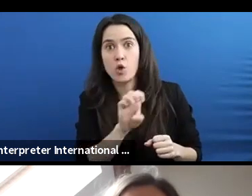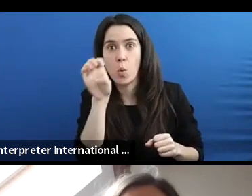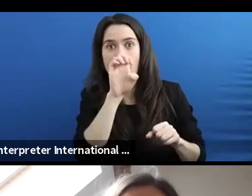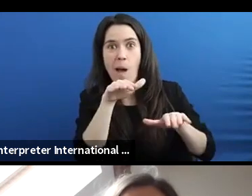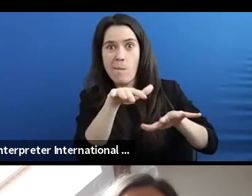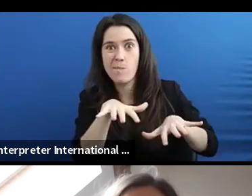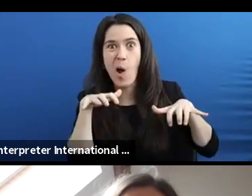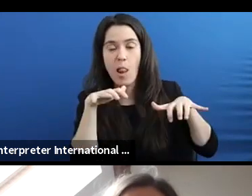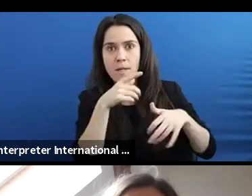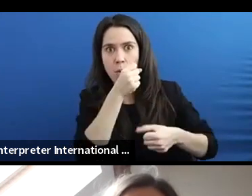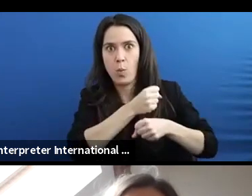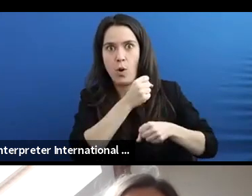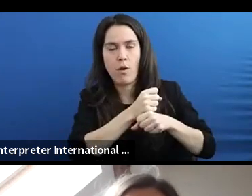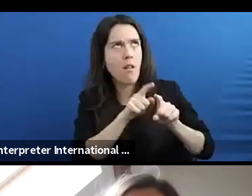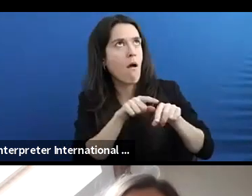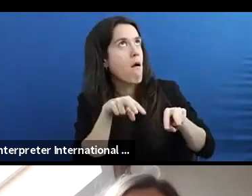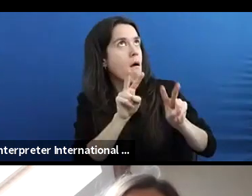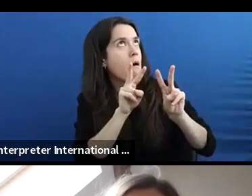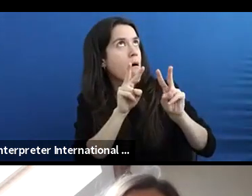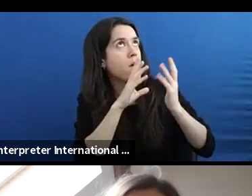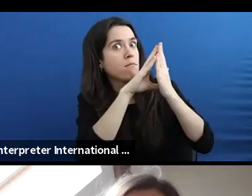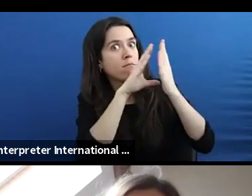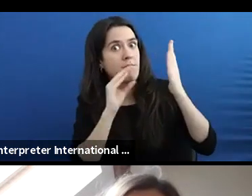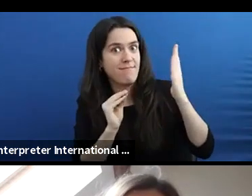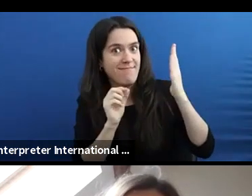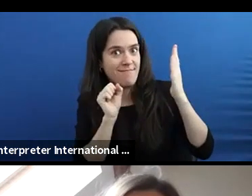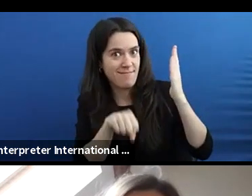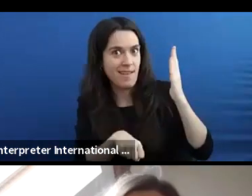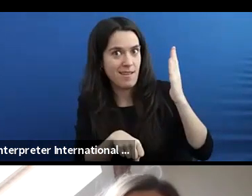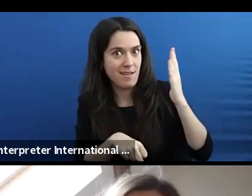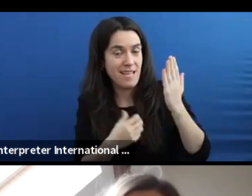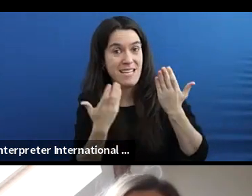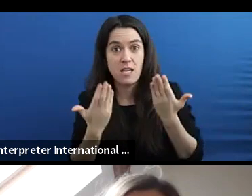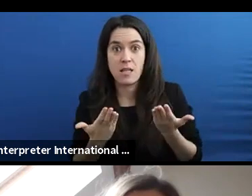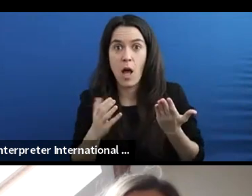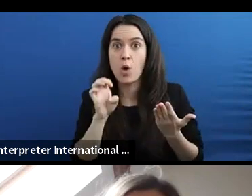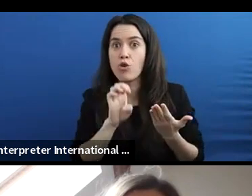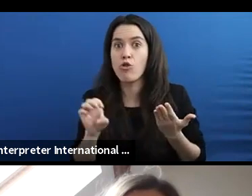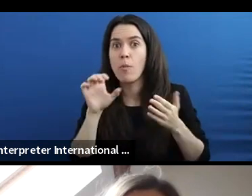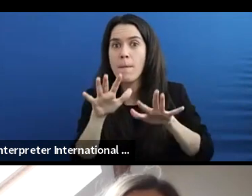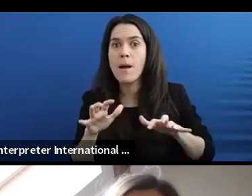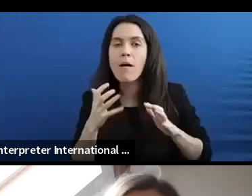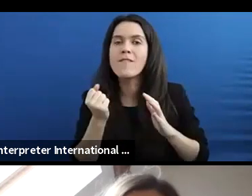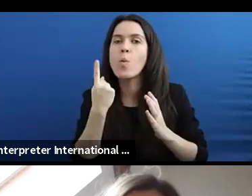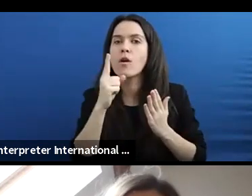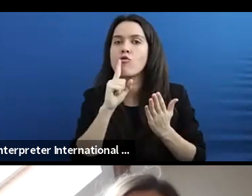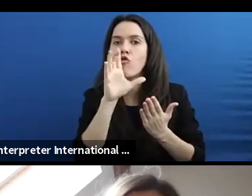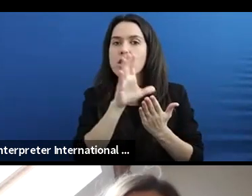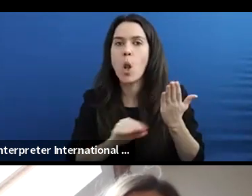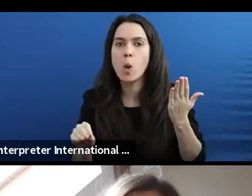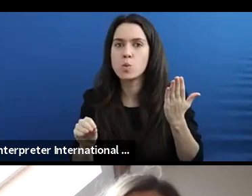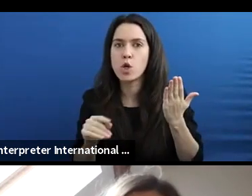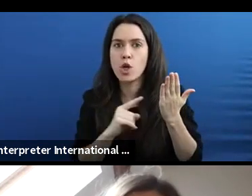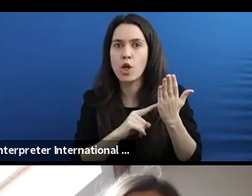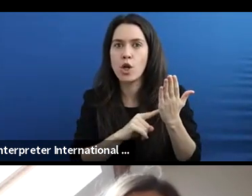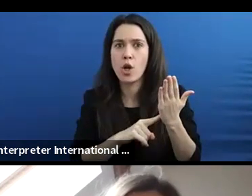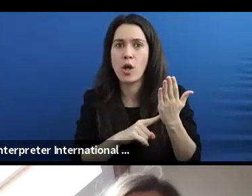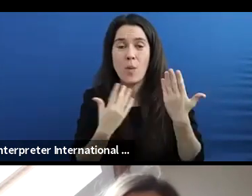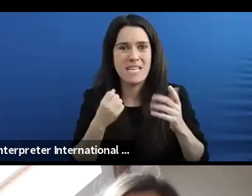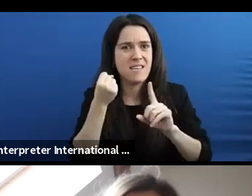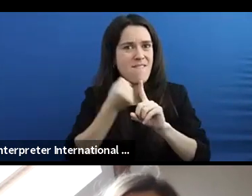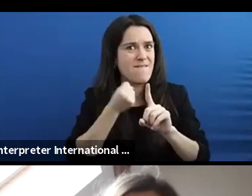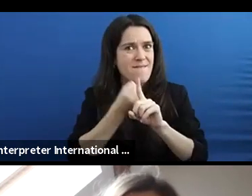things to say today. We have this resolution. We have a fight in this time because, you